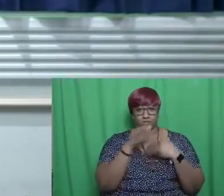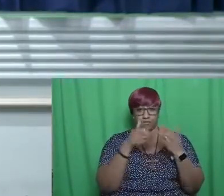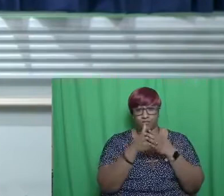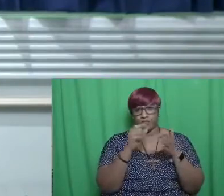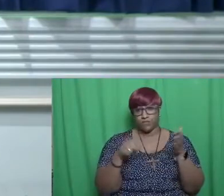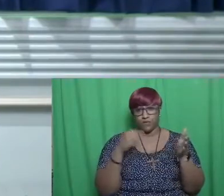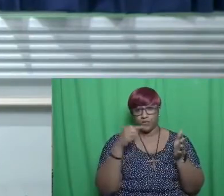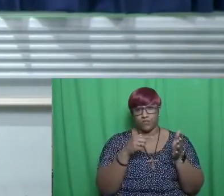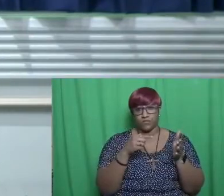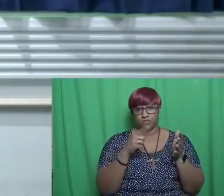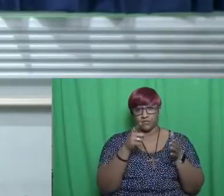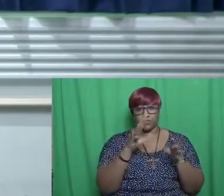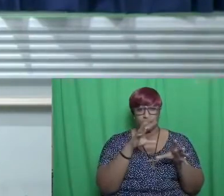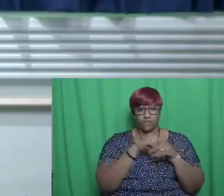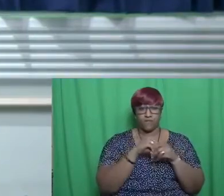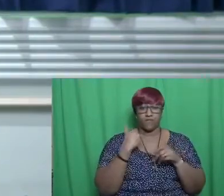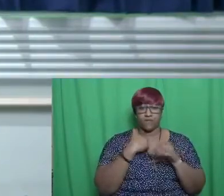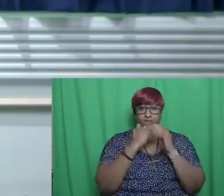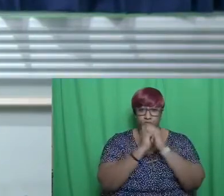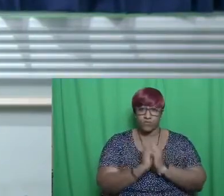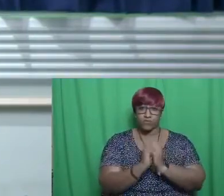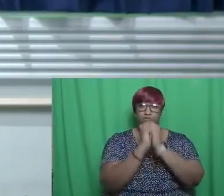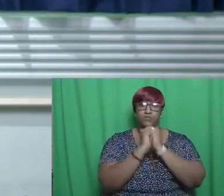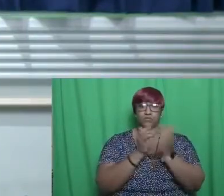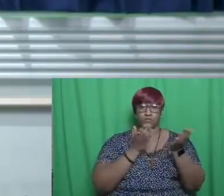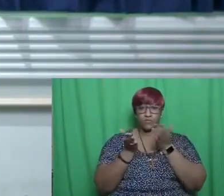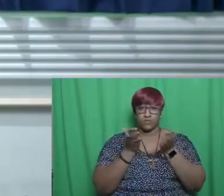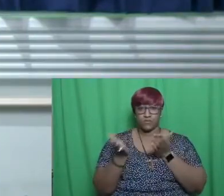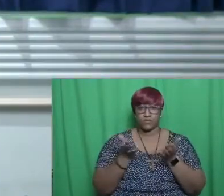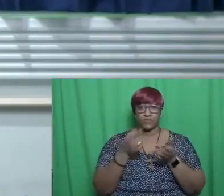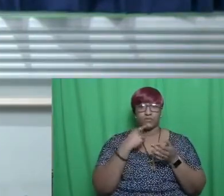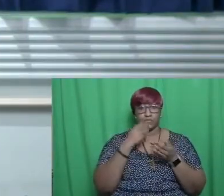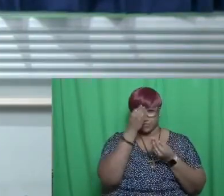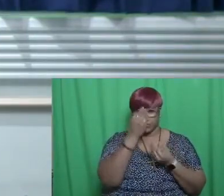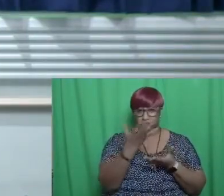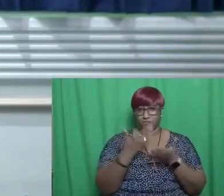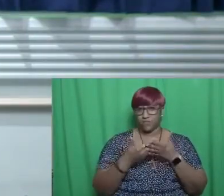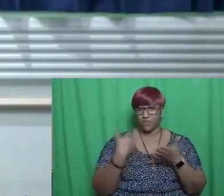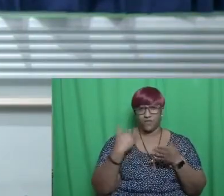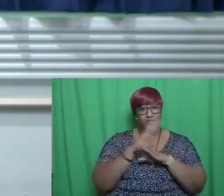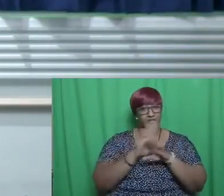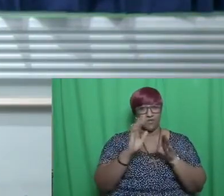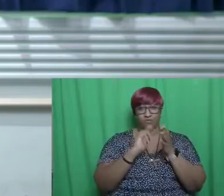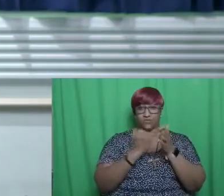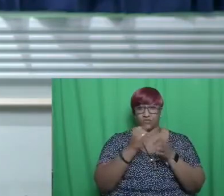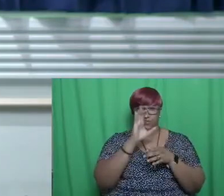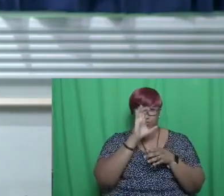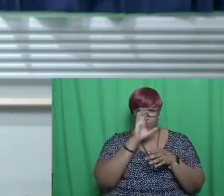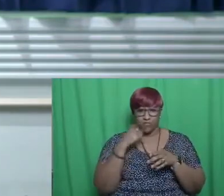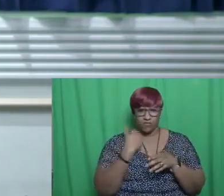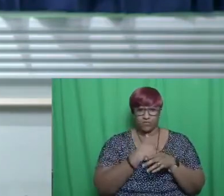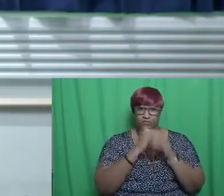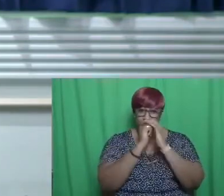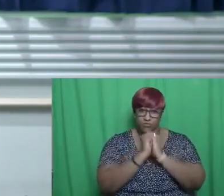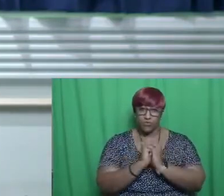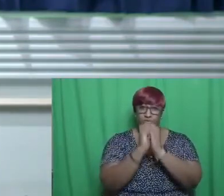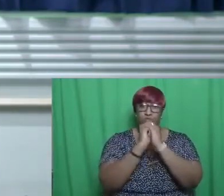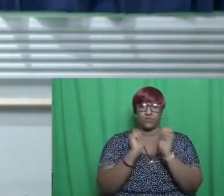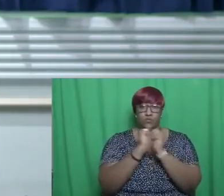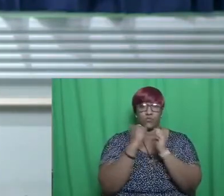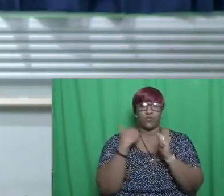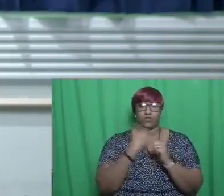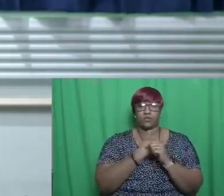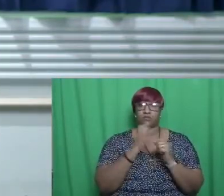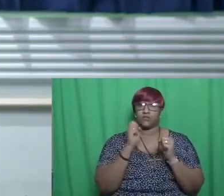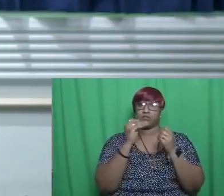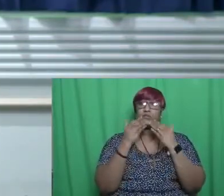who've been a part of this worship service. And as we said before, don't just watch us, worship with us. And we're just so